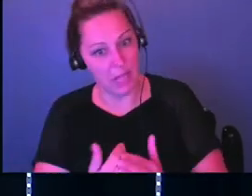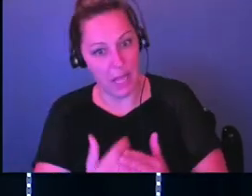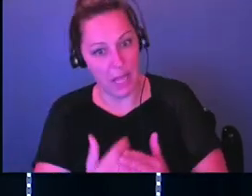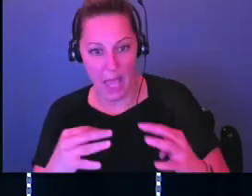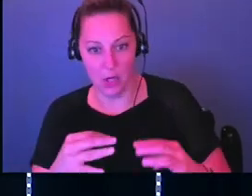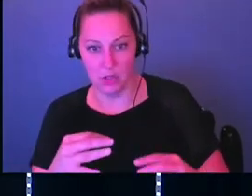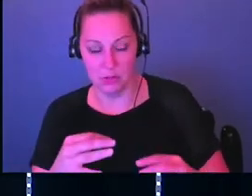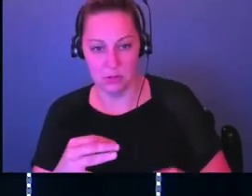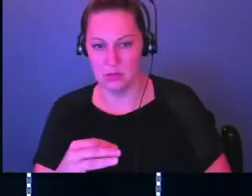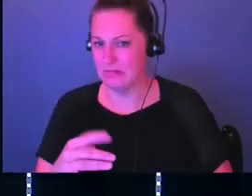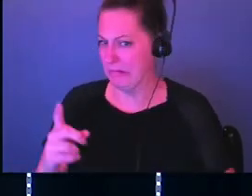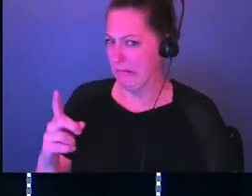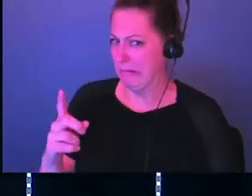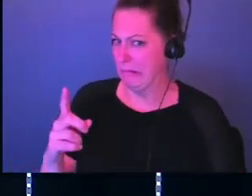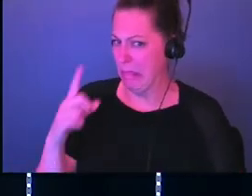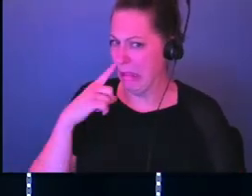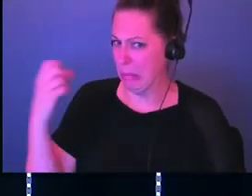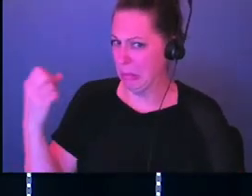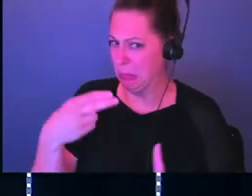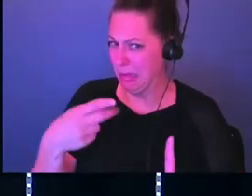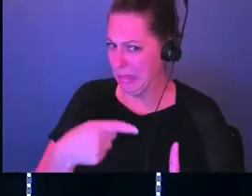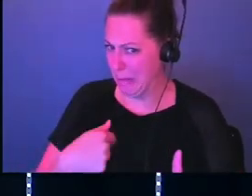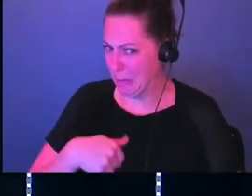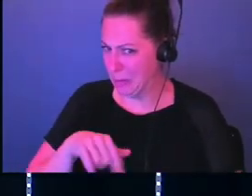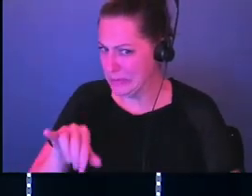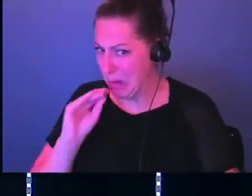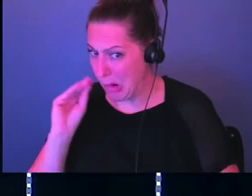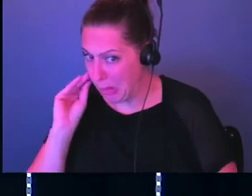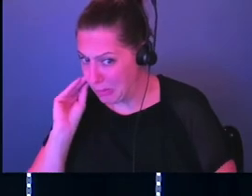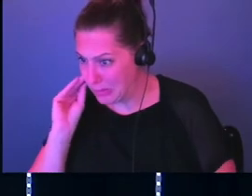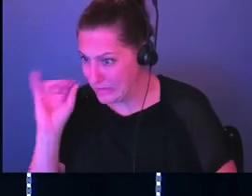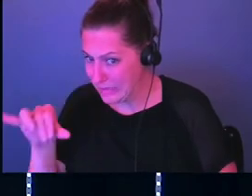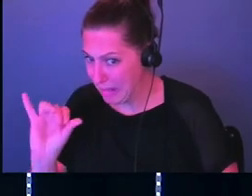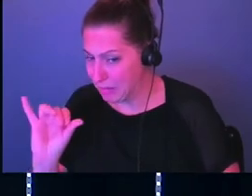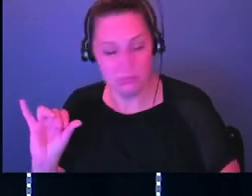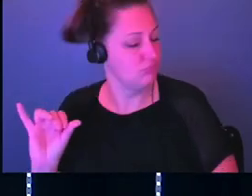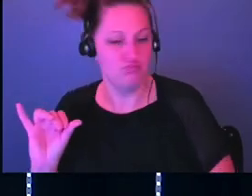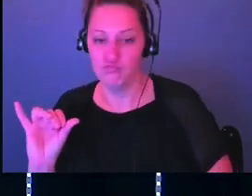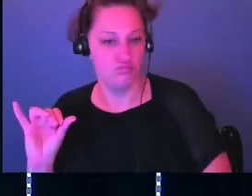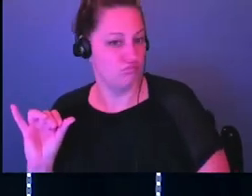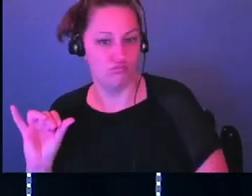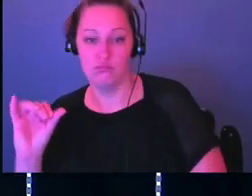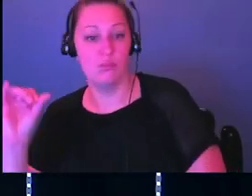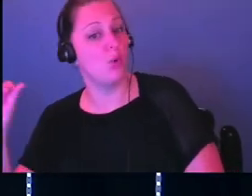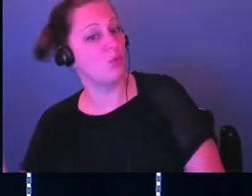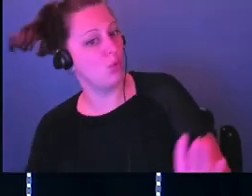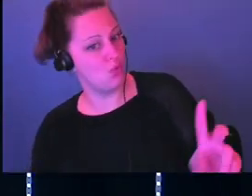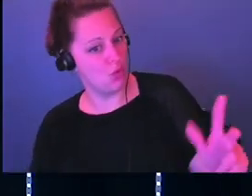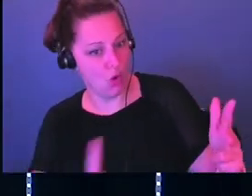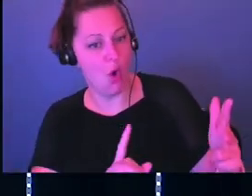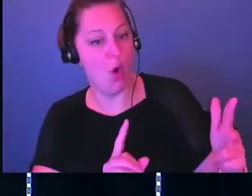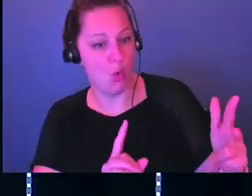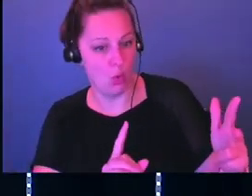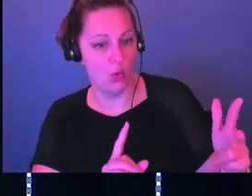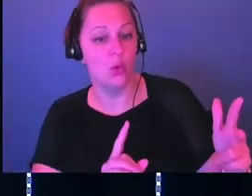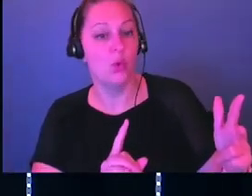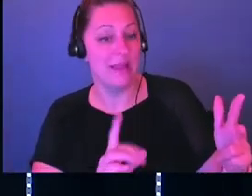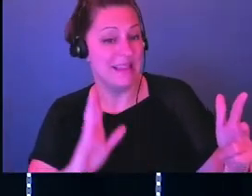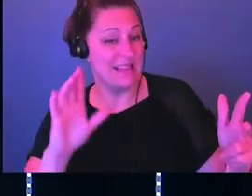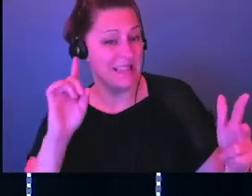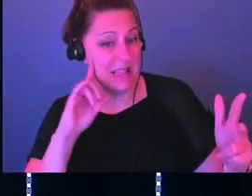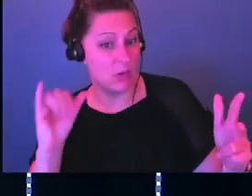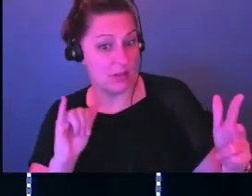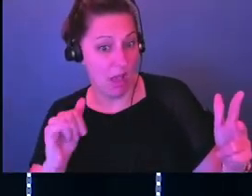them. They're like, wait, wait, wait. I thought you were just going to win this battle for us. Can we just chill at home? He's like, no, no, go out to meet them. Take a step. And even though it sounds like I'm sending you